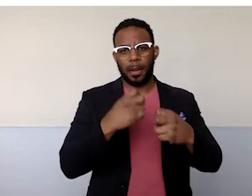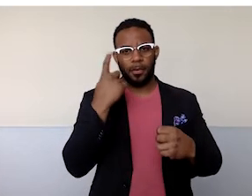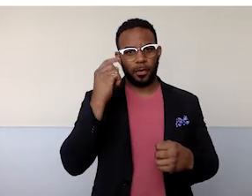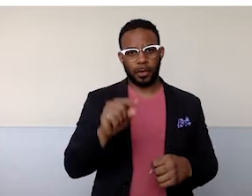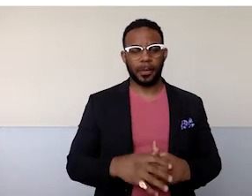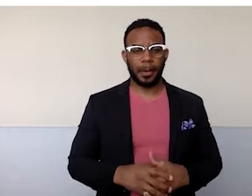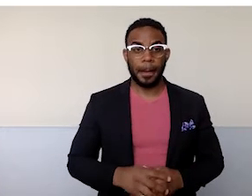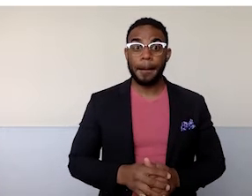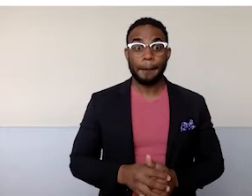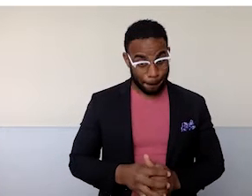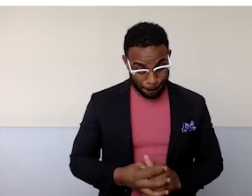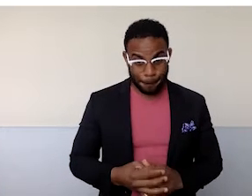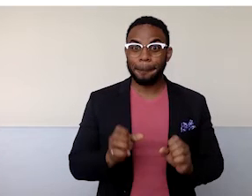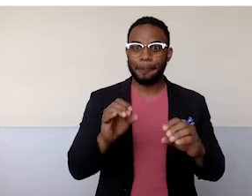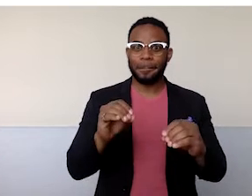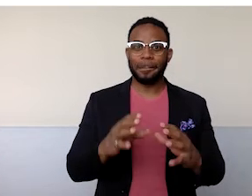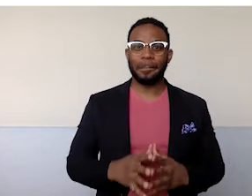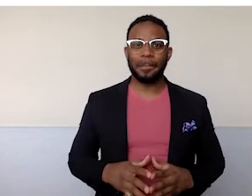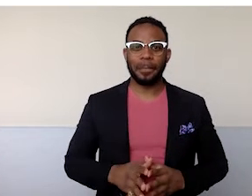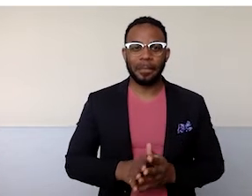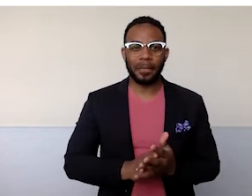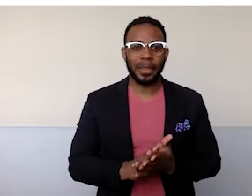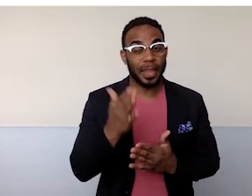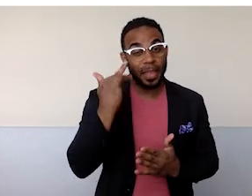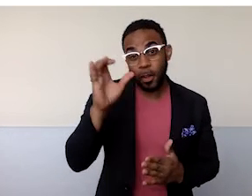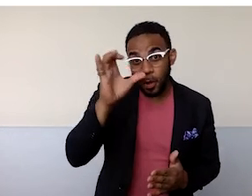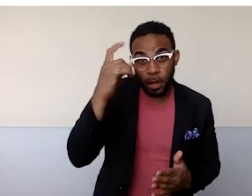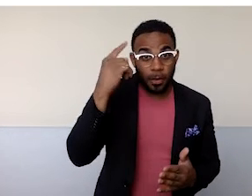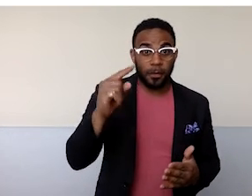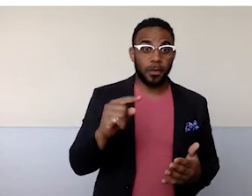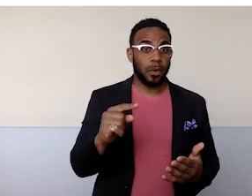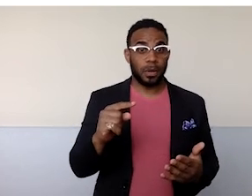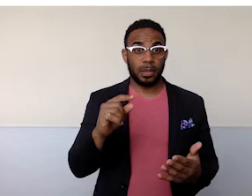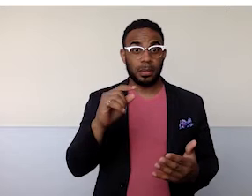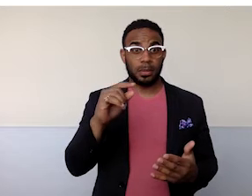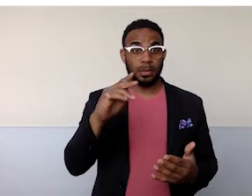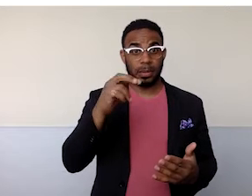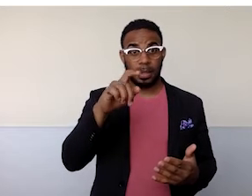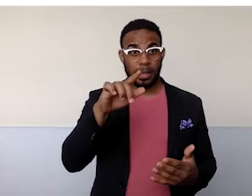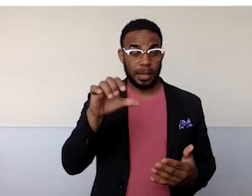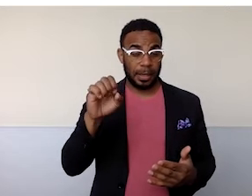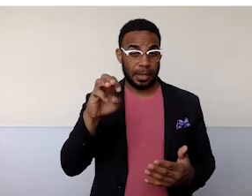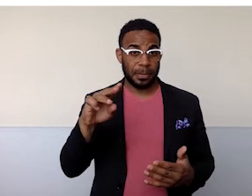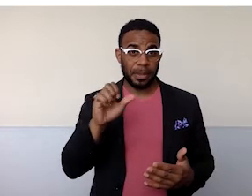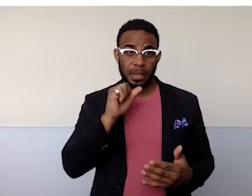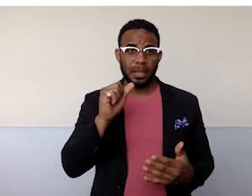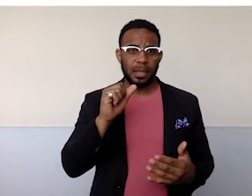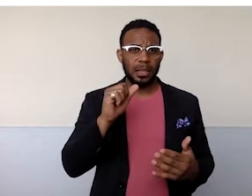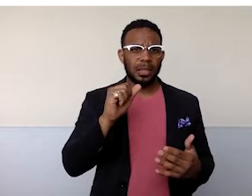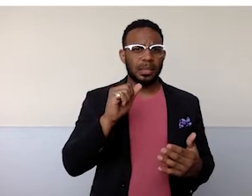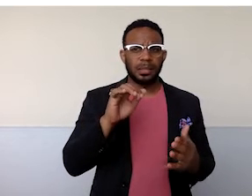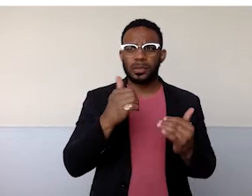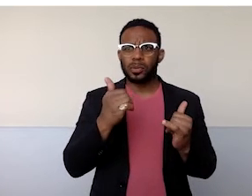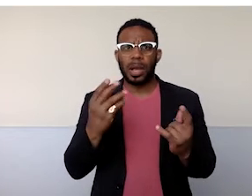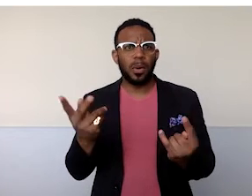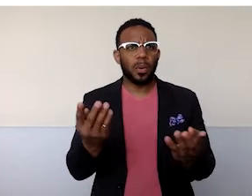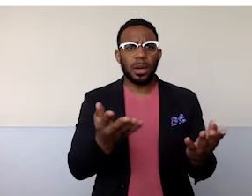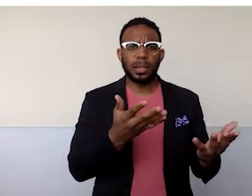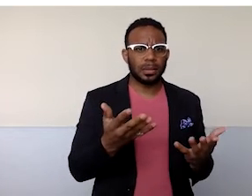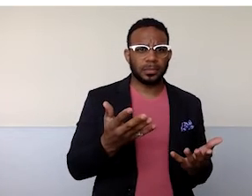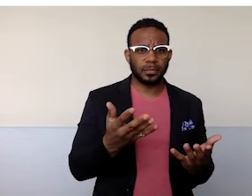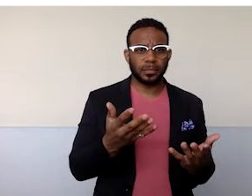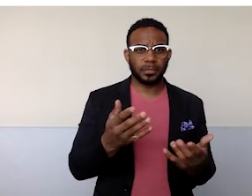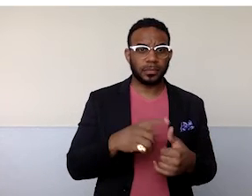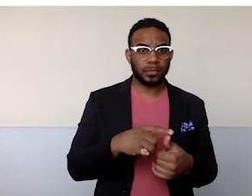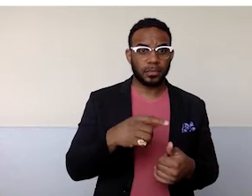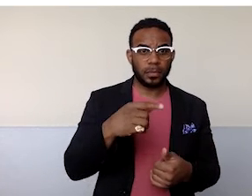you. Yeah, so if you're looking for an LSMS, there are a lot out there. There's Contentful, there's